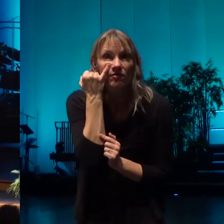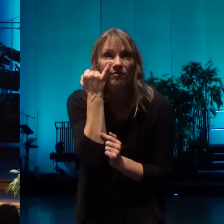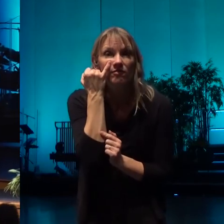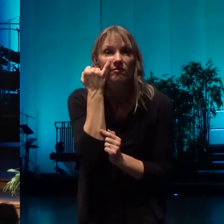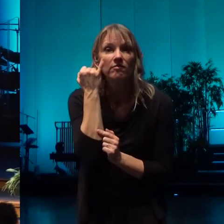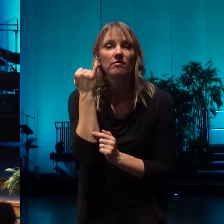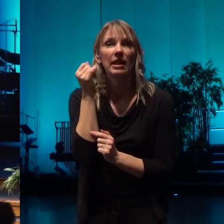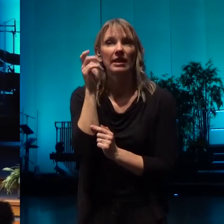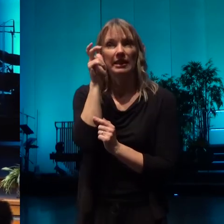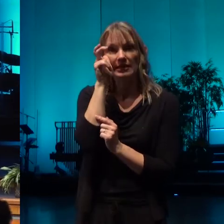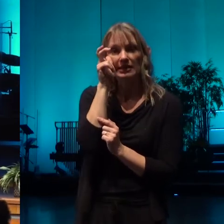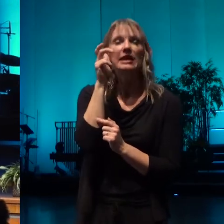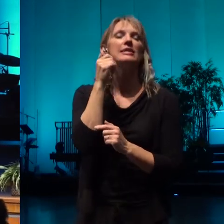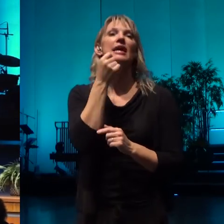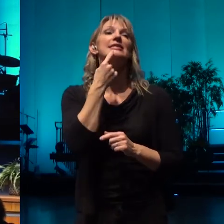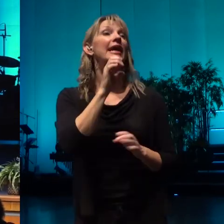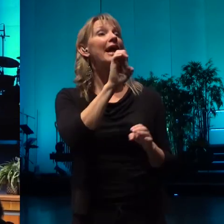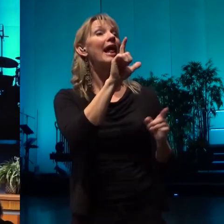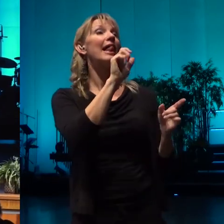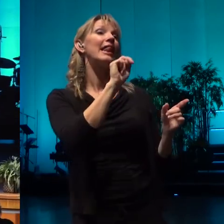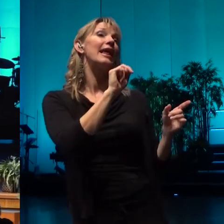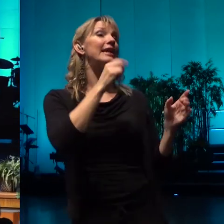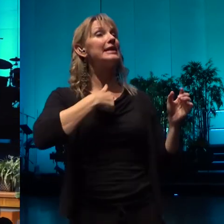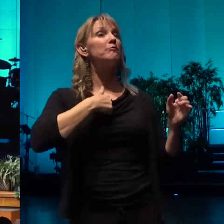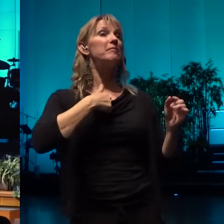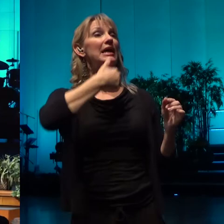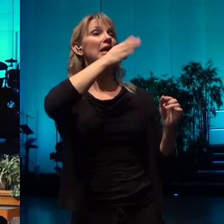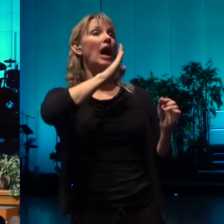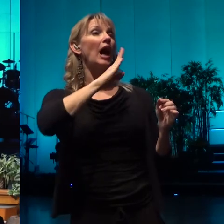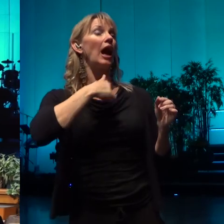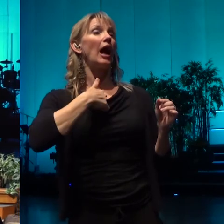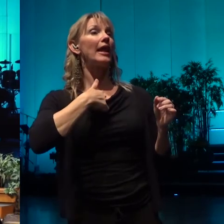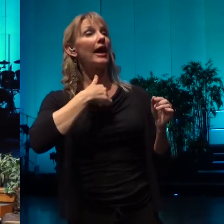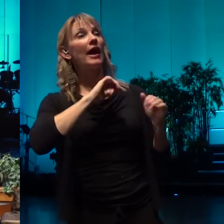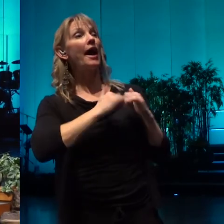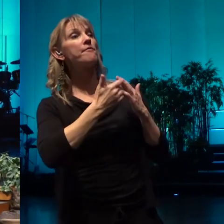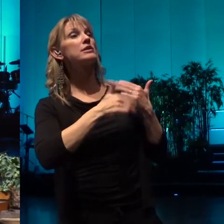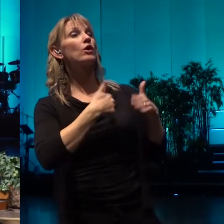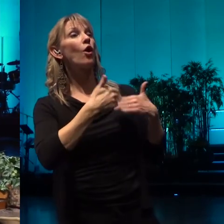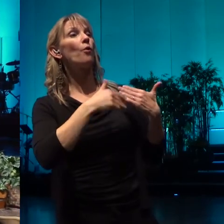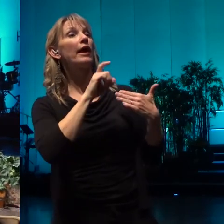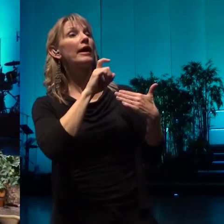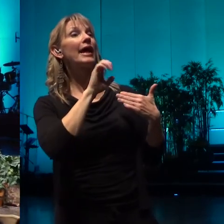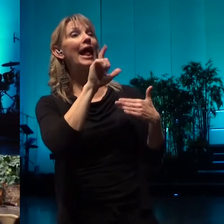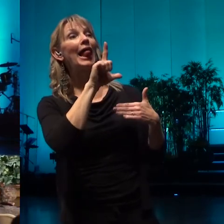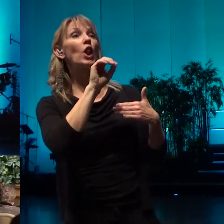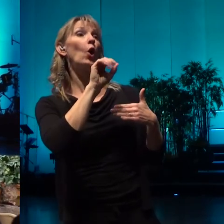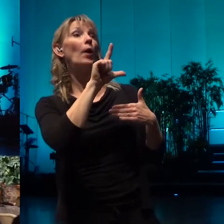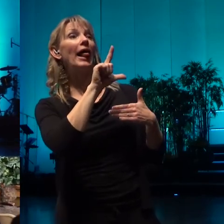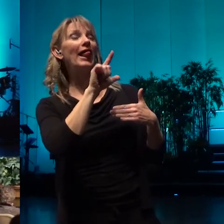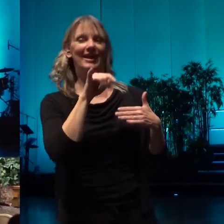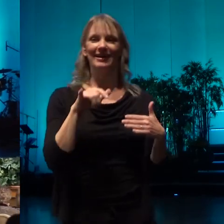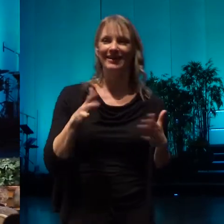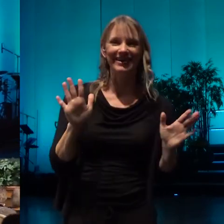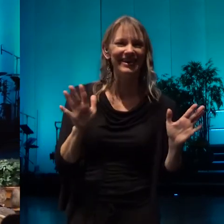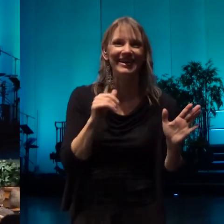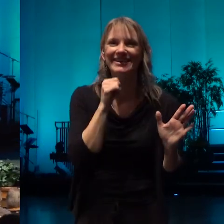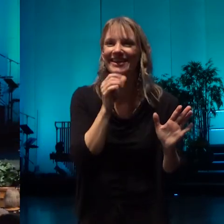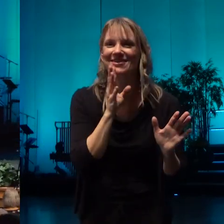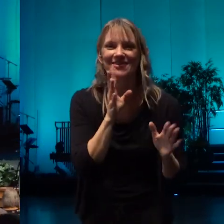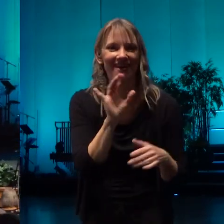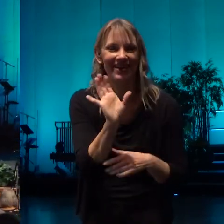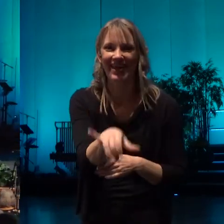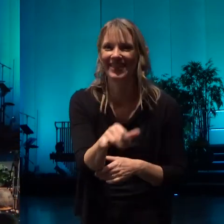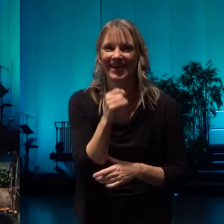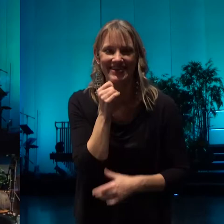listen. It's not saying, hey, Ellen, it's me, God. How's it going? LOL. Yes. It doesn't speak to us like